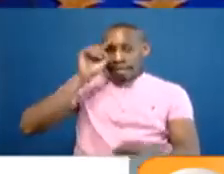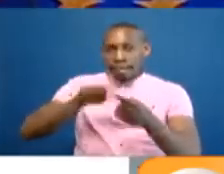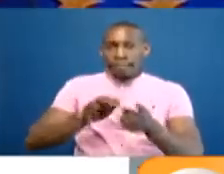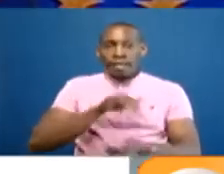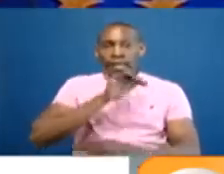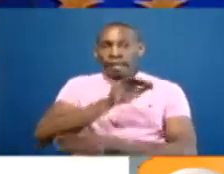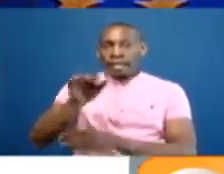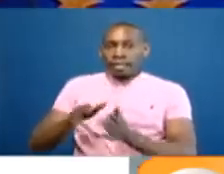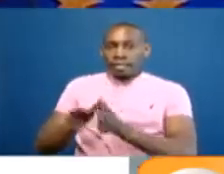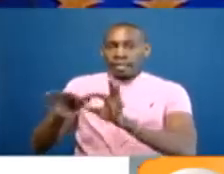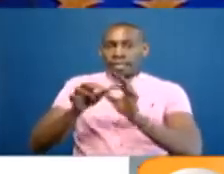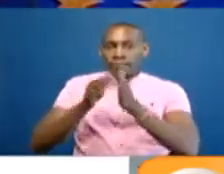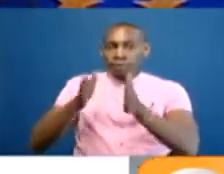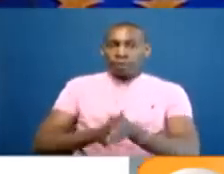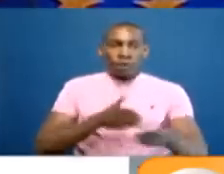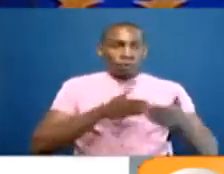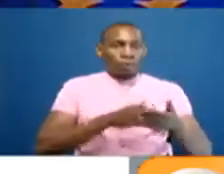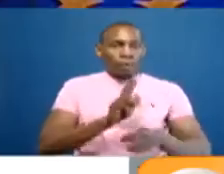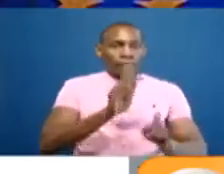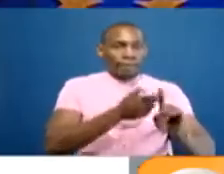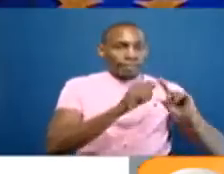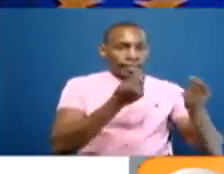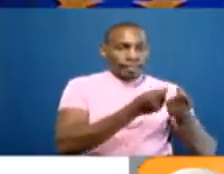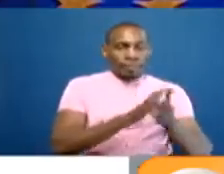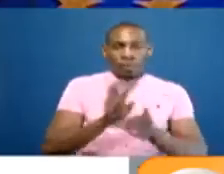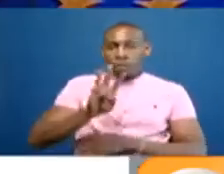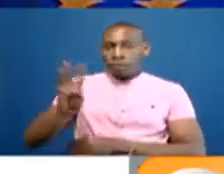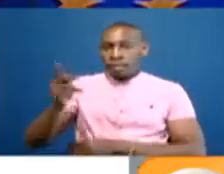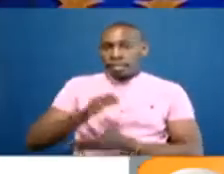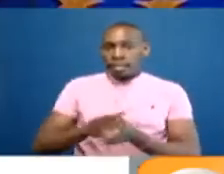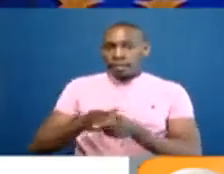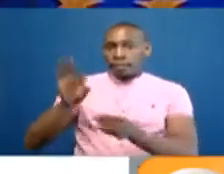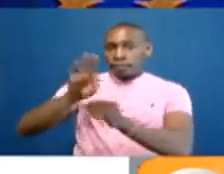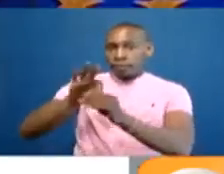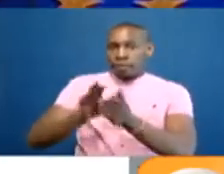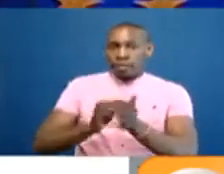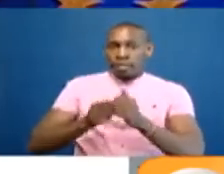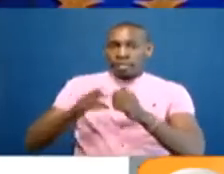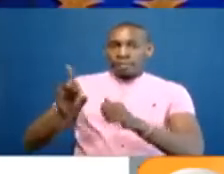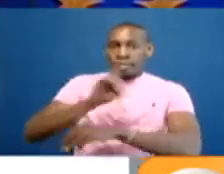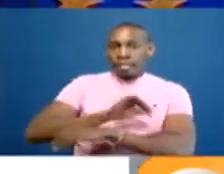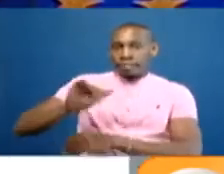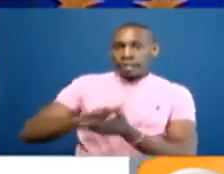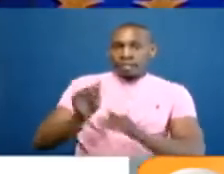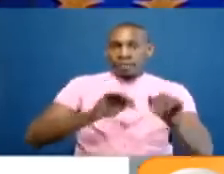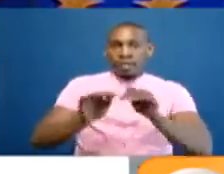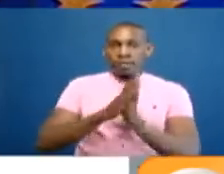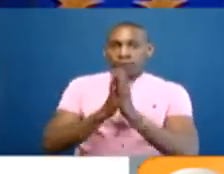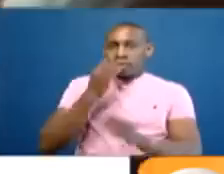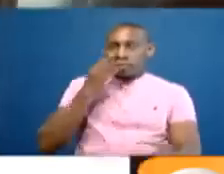Odinga called on Azimio candidates to lock out the Kenya Kwanza team from the Western Kenya bloc 17 days to the polls. Take a look.